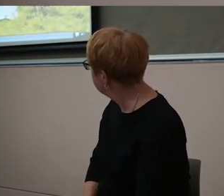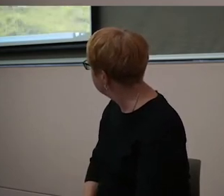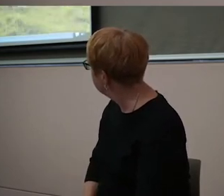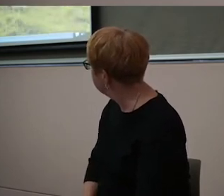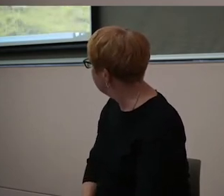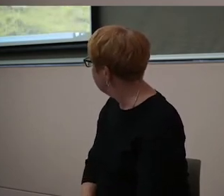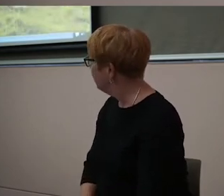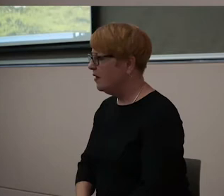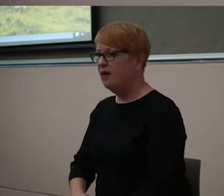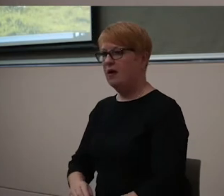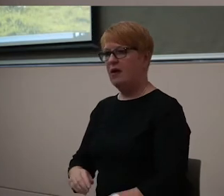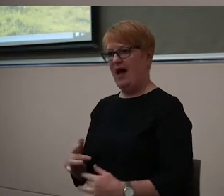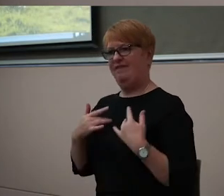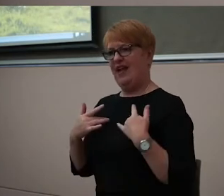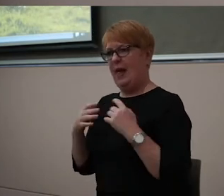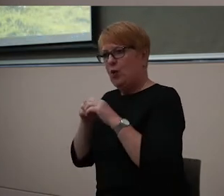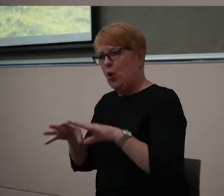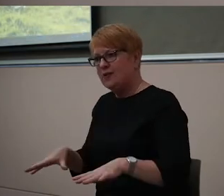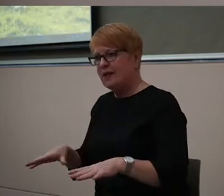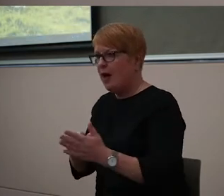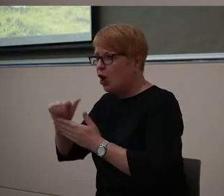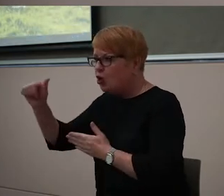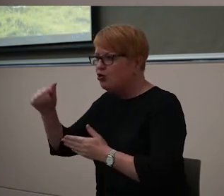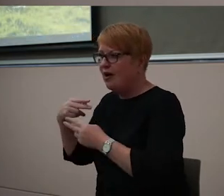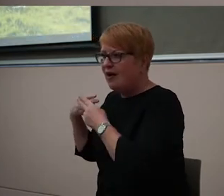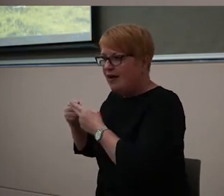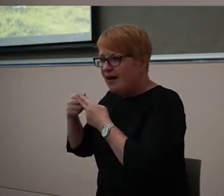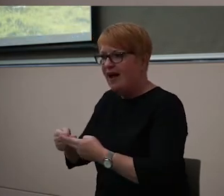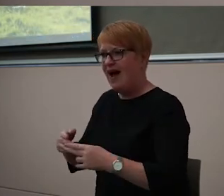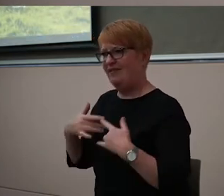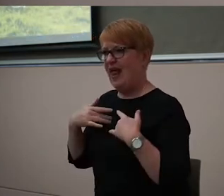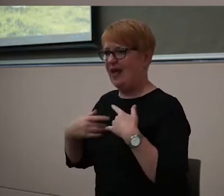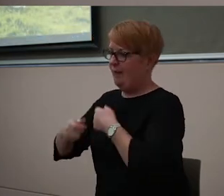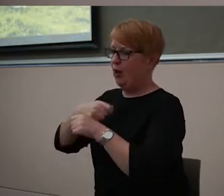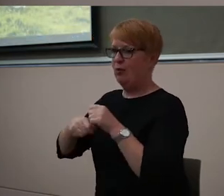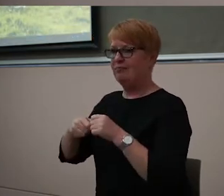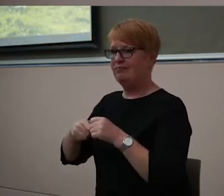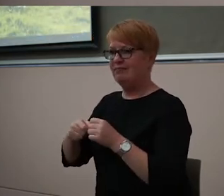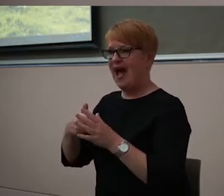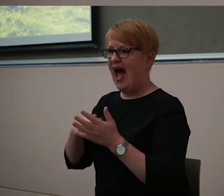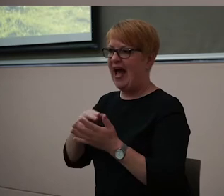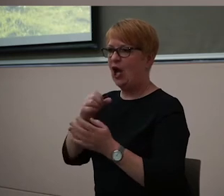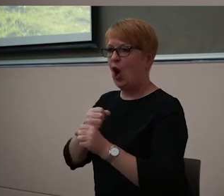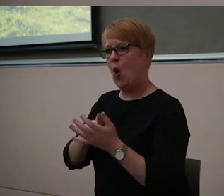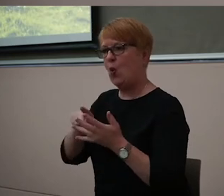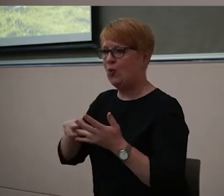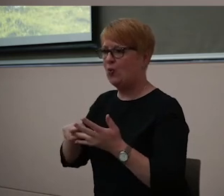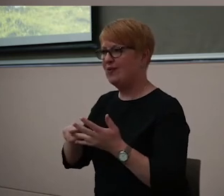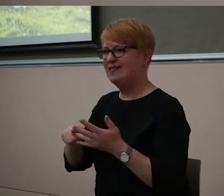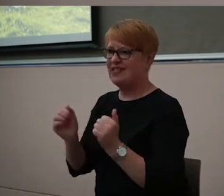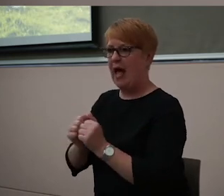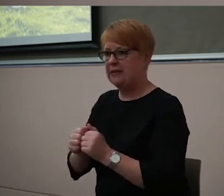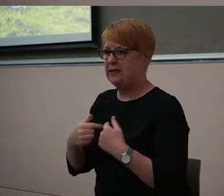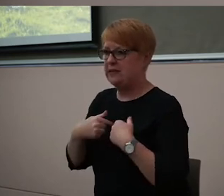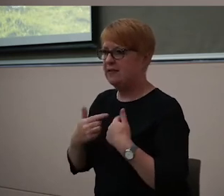perfectly legal and provided for in the immigration rules. His application to stay was dealt with by the agency in Manchester, but the